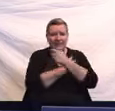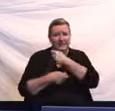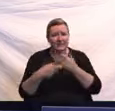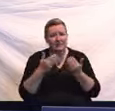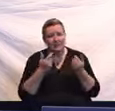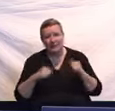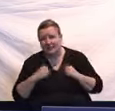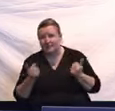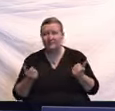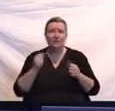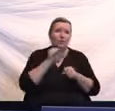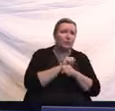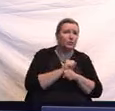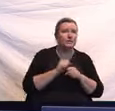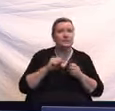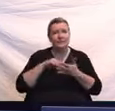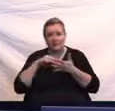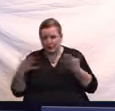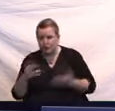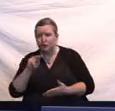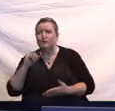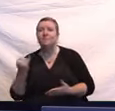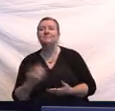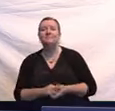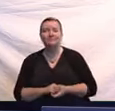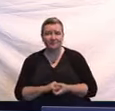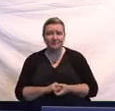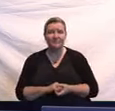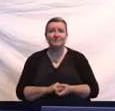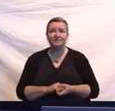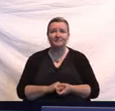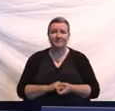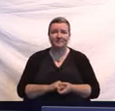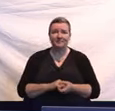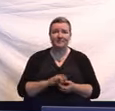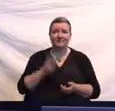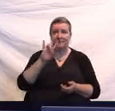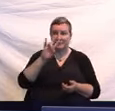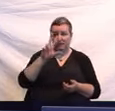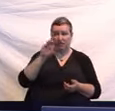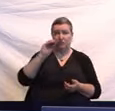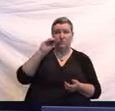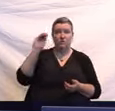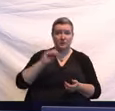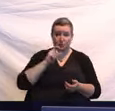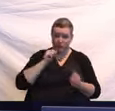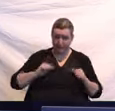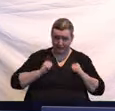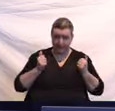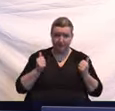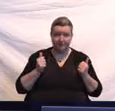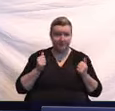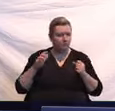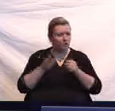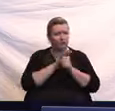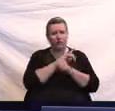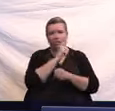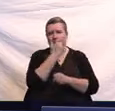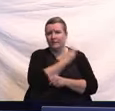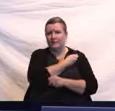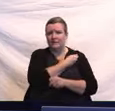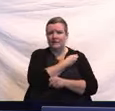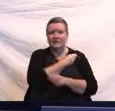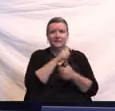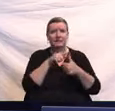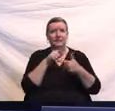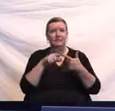and study in the state, with 73% of residents fully vaccinated and 84%